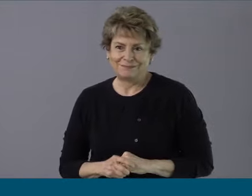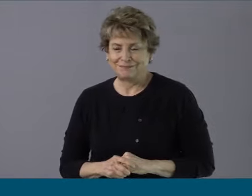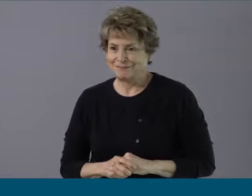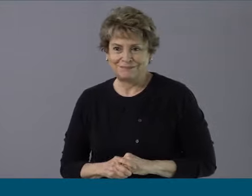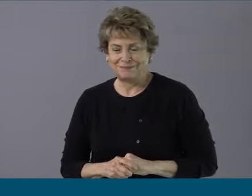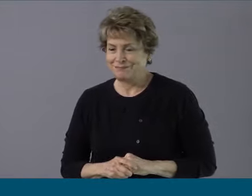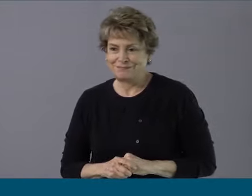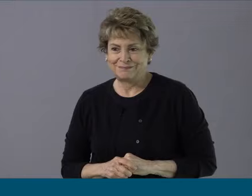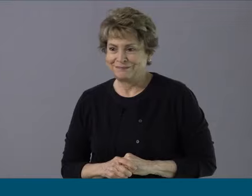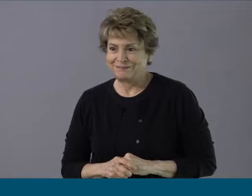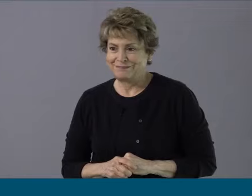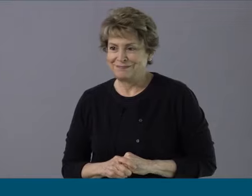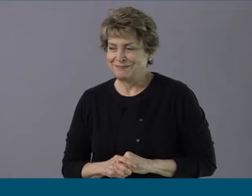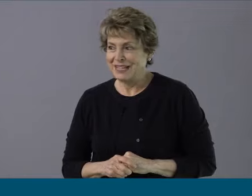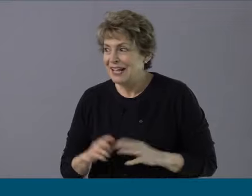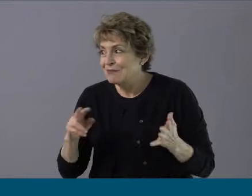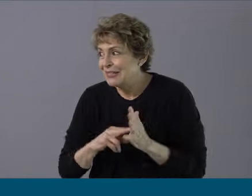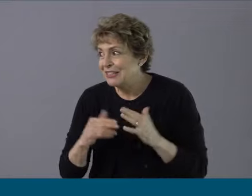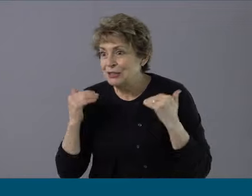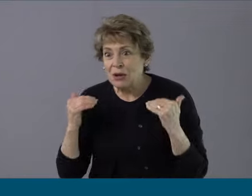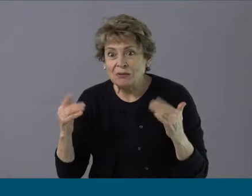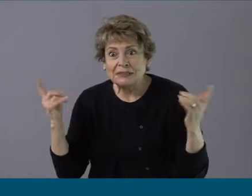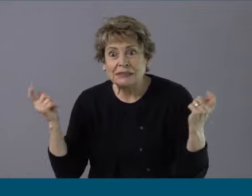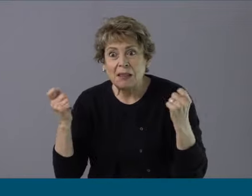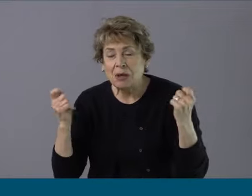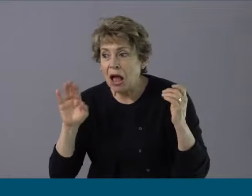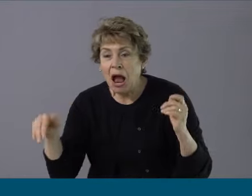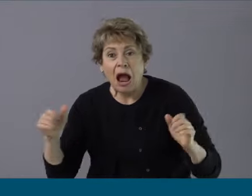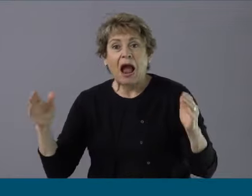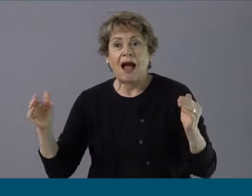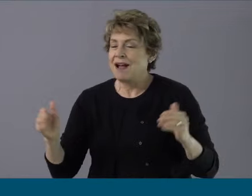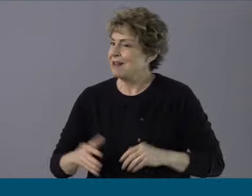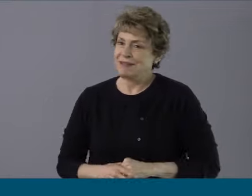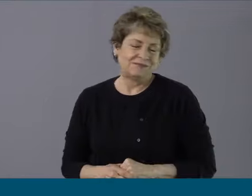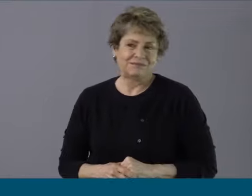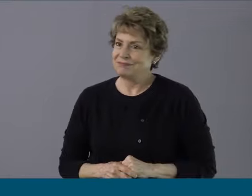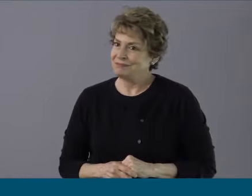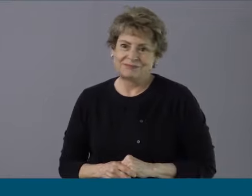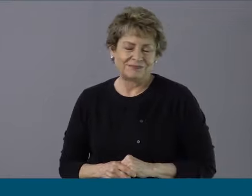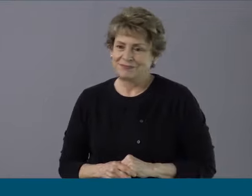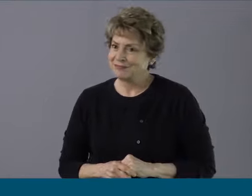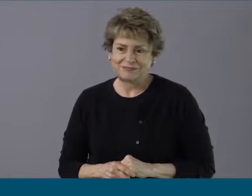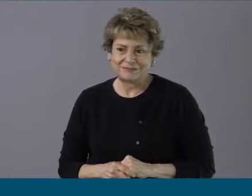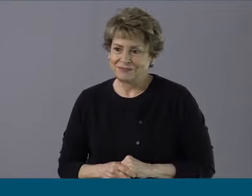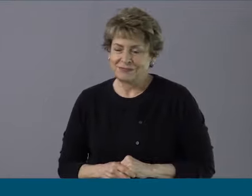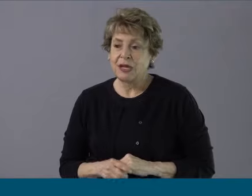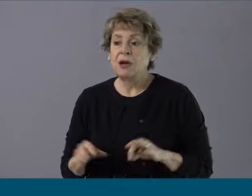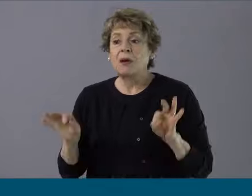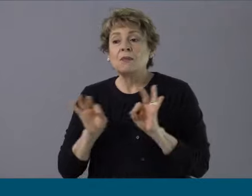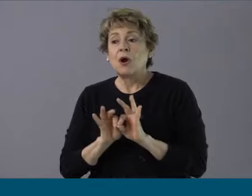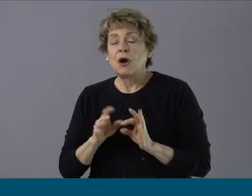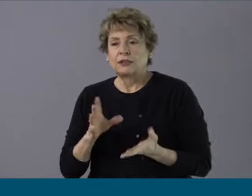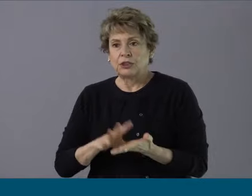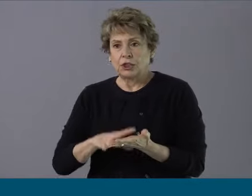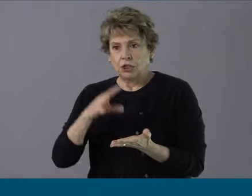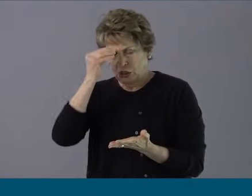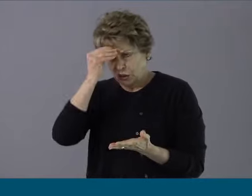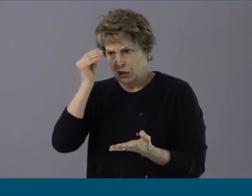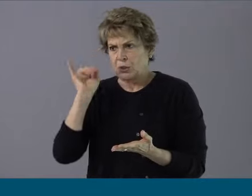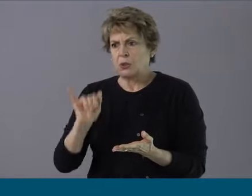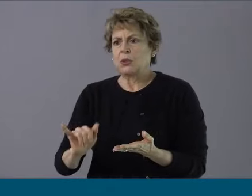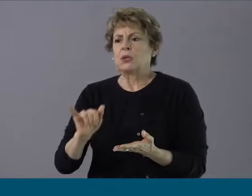victory laps. What we can take from here is knowledge of what difference we can make